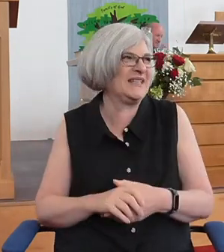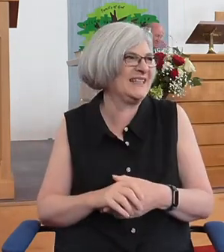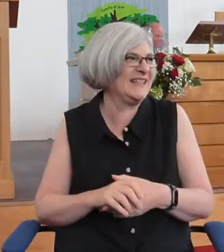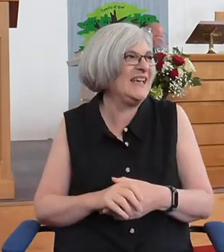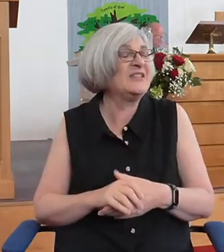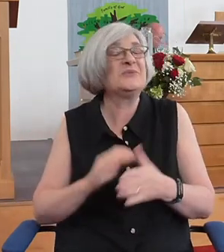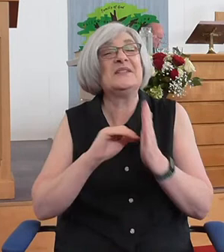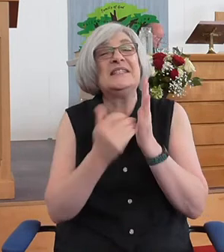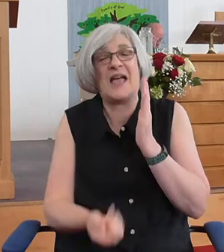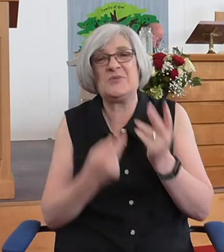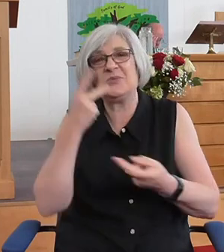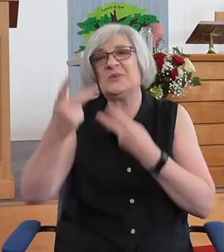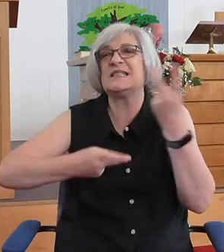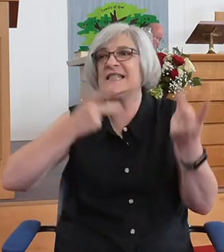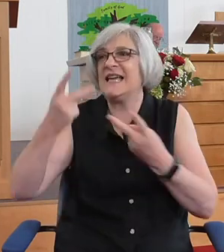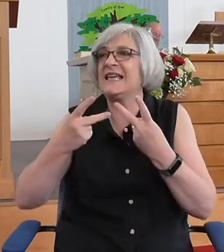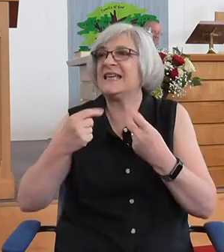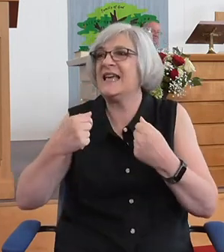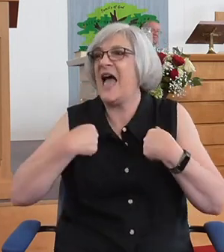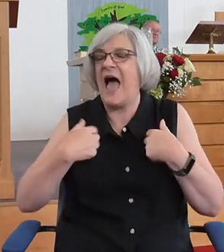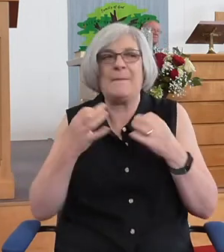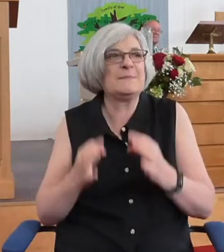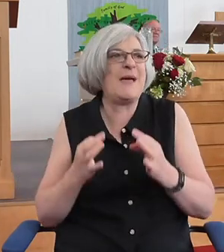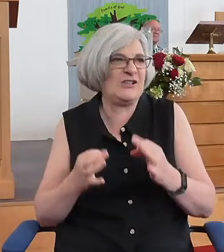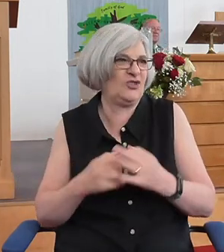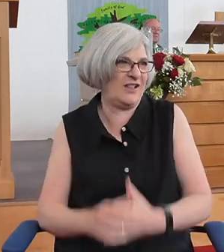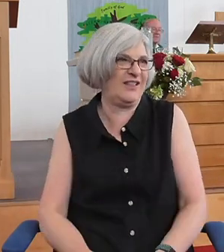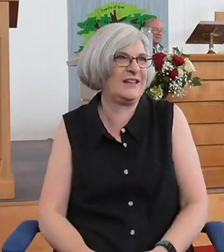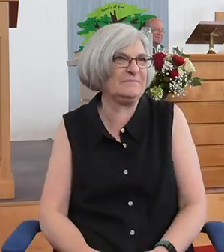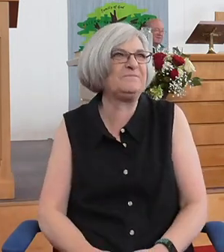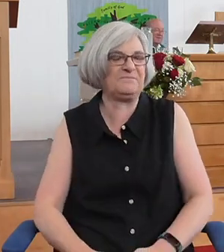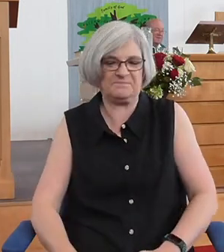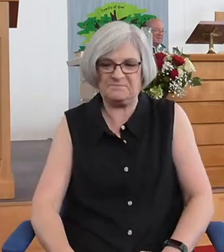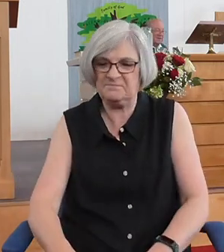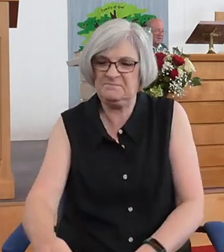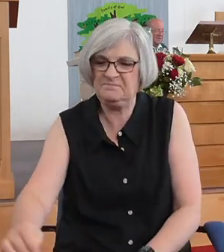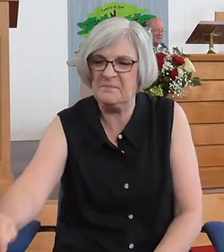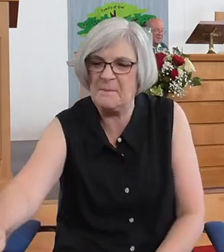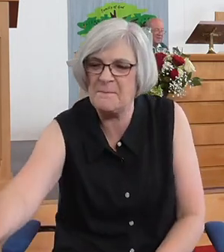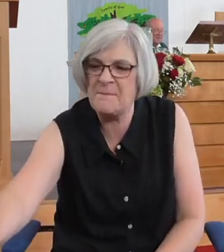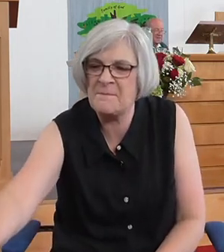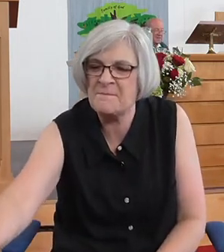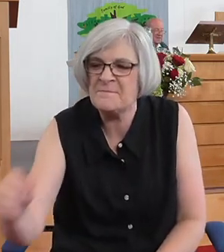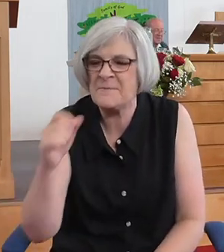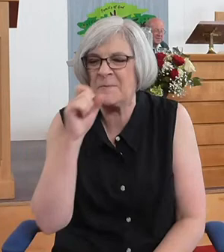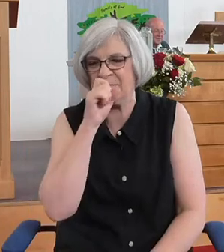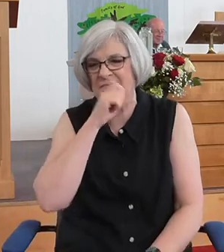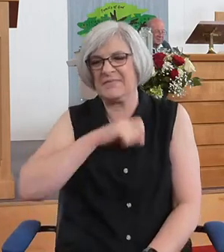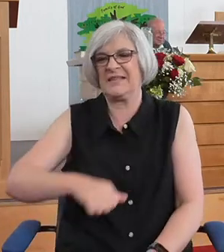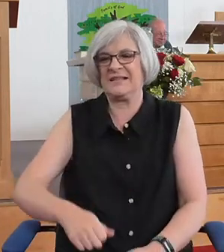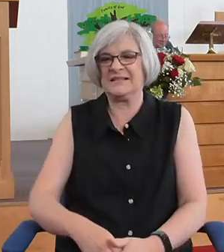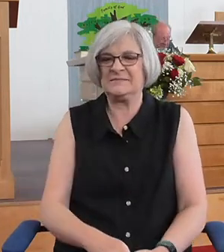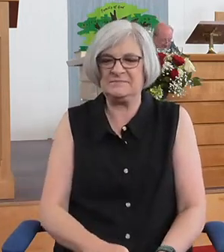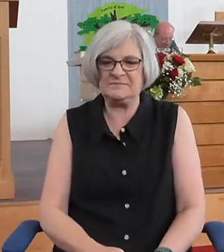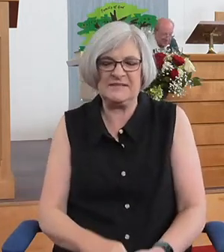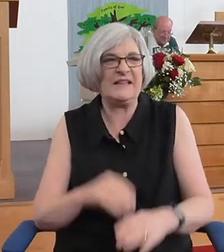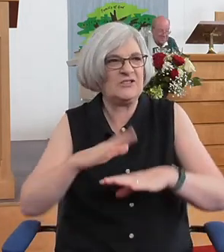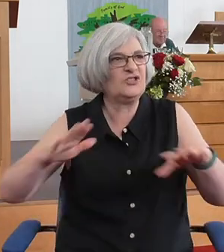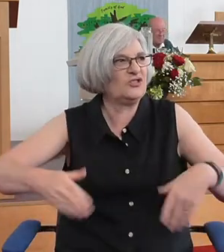going to sing I'm Special, for God Has Loved Me, and then we're going to go to the back halls with the young ones.